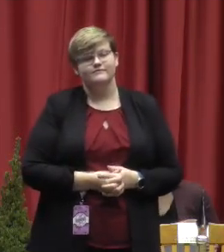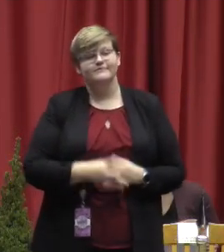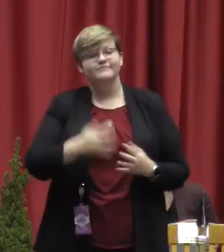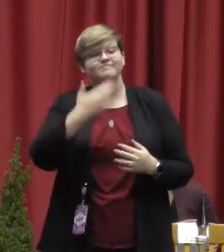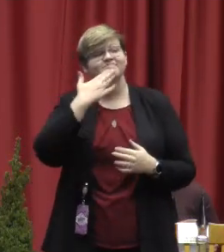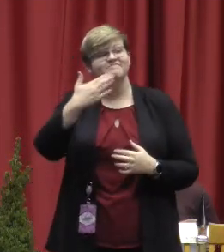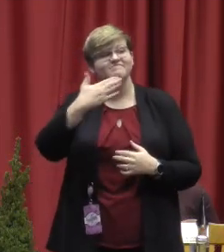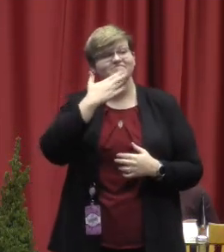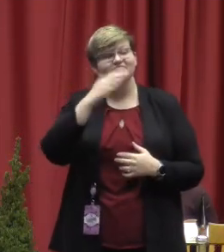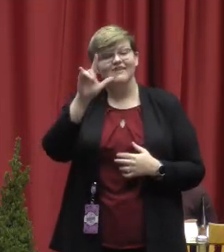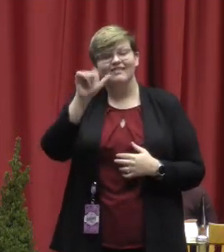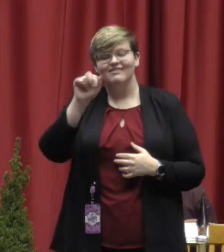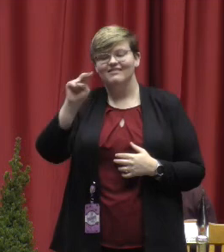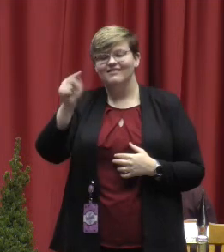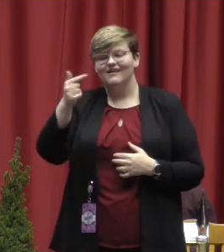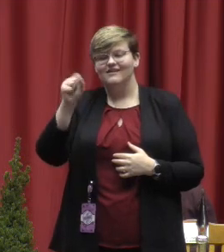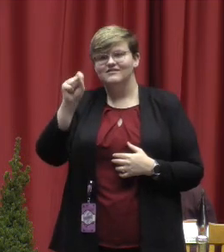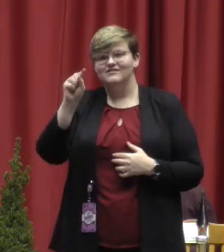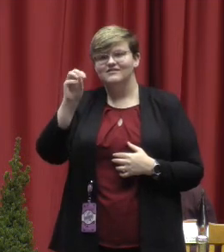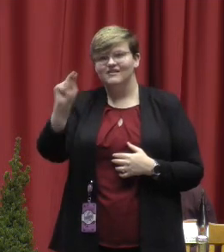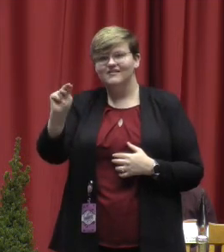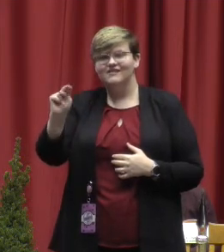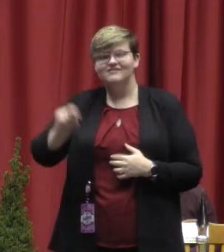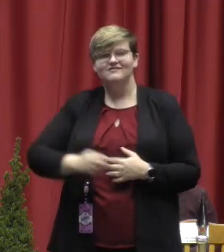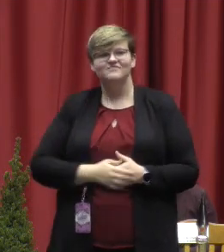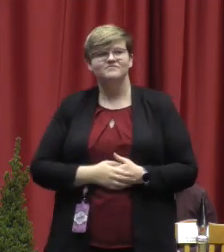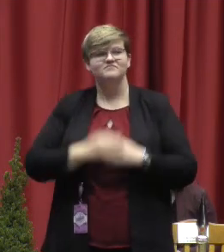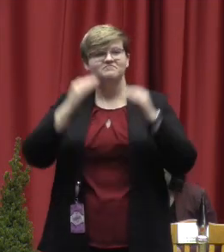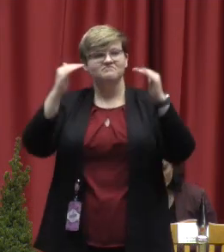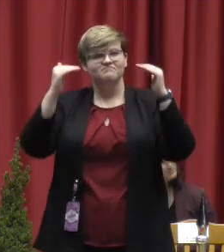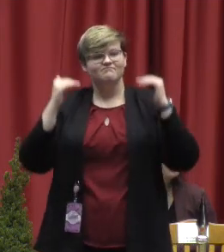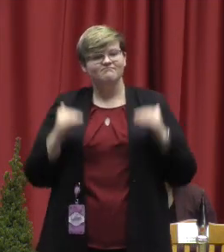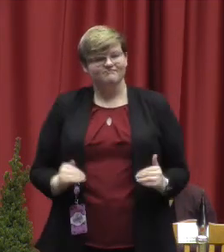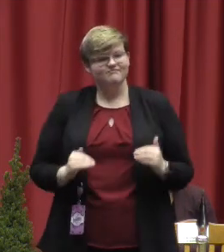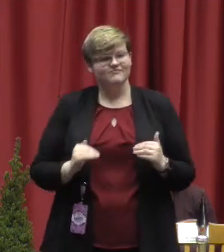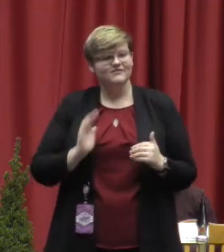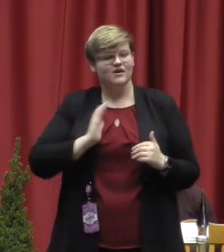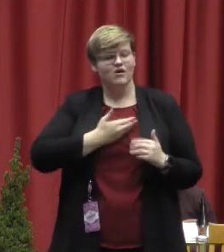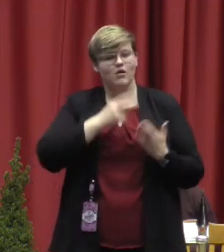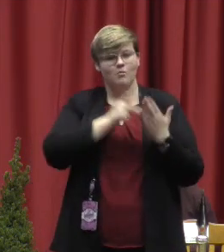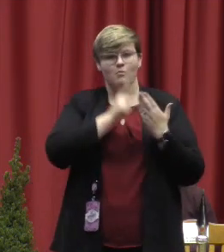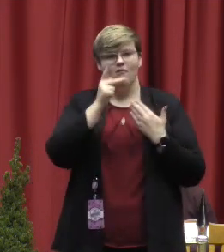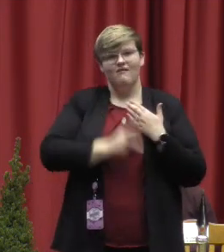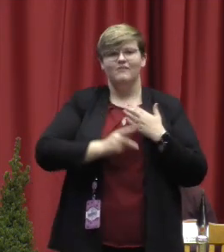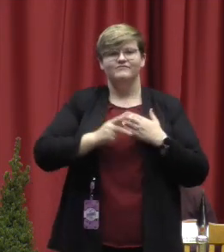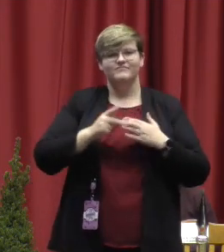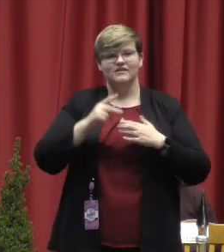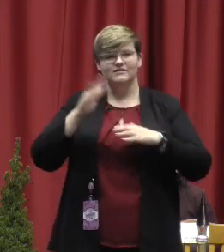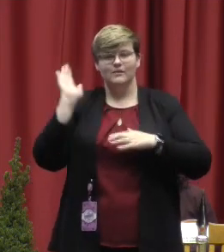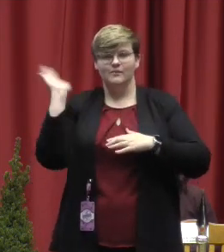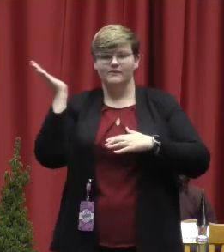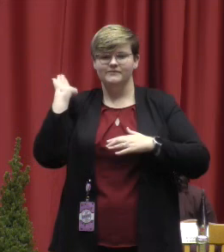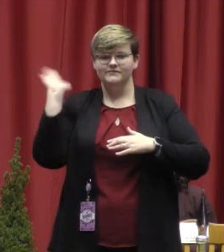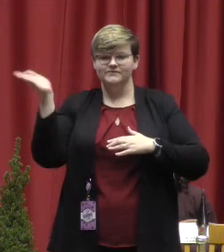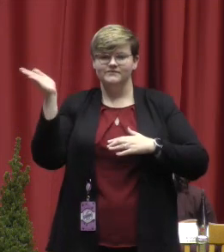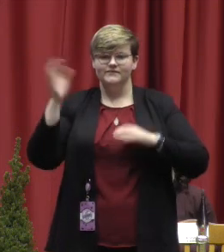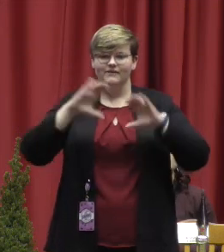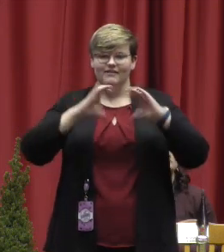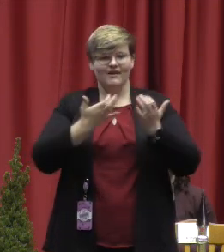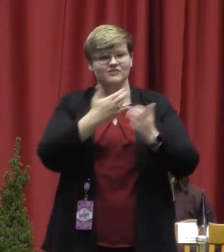Thank you, Langston. Next on our program is the presentation of the class